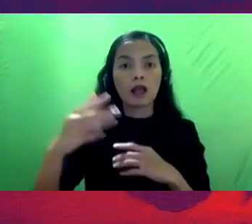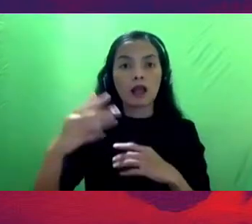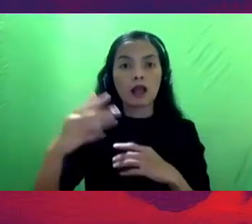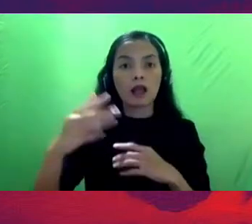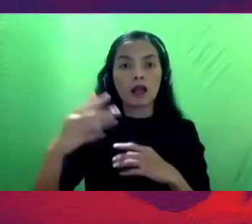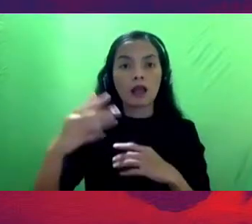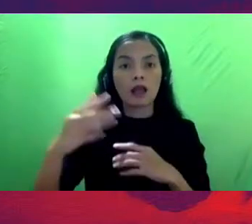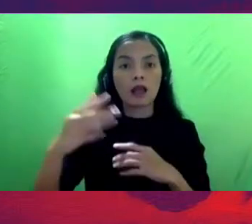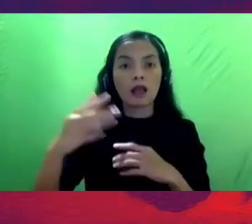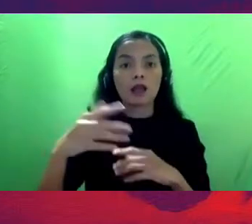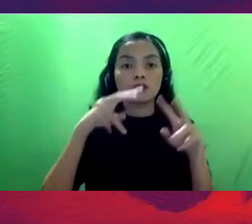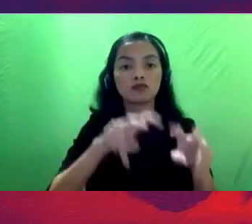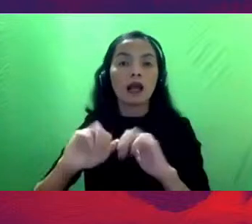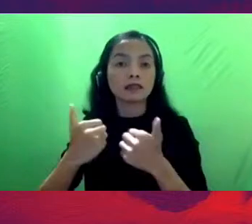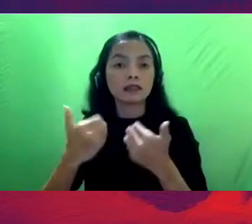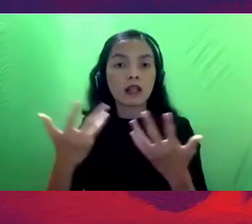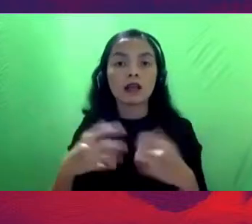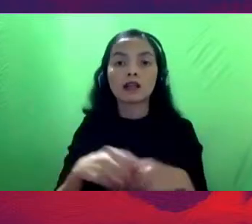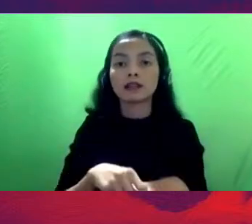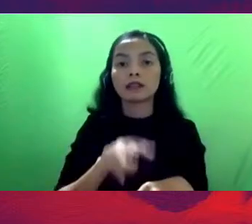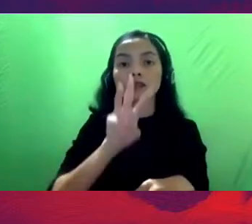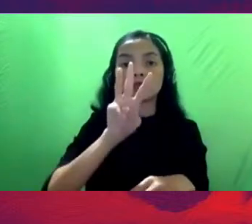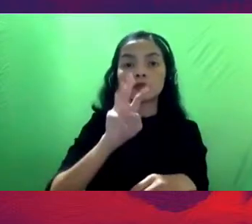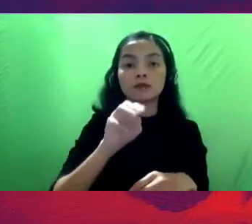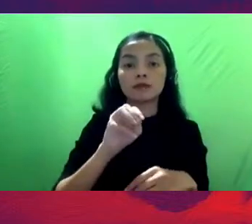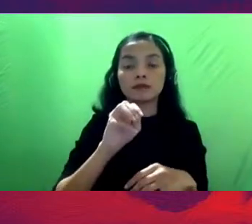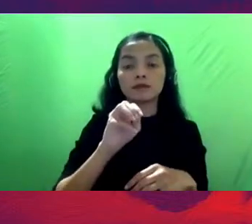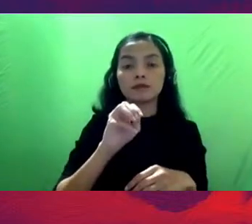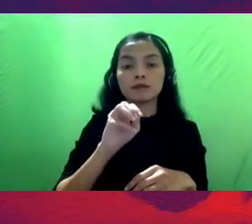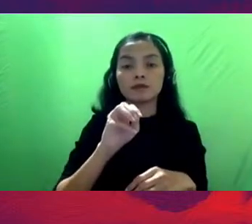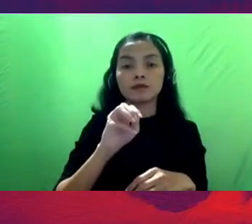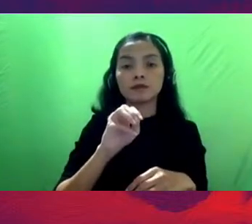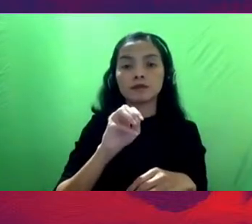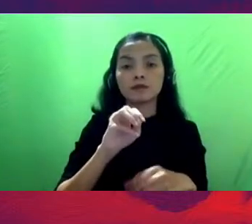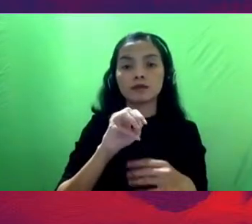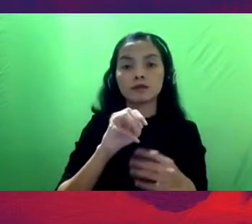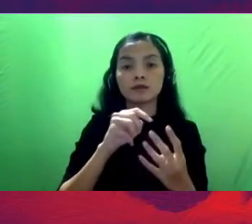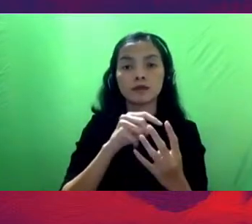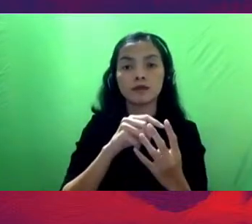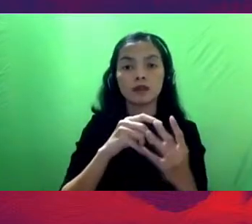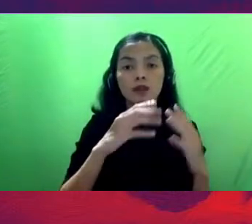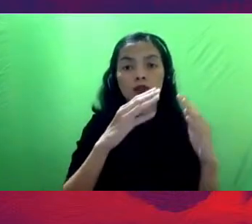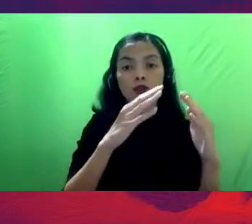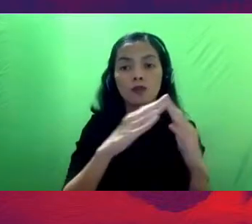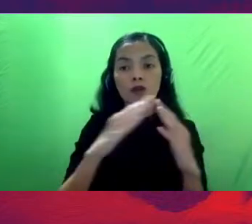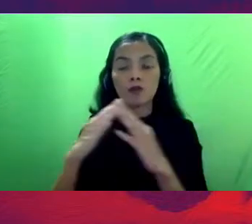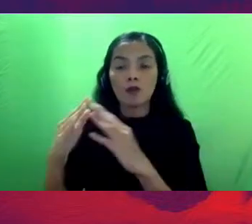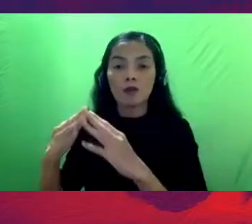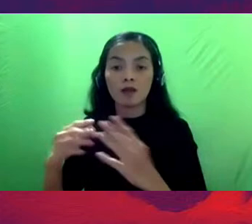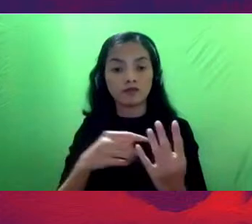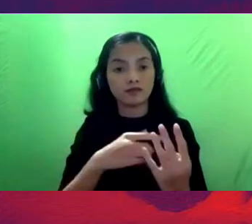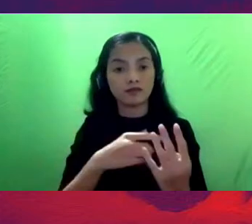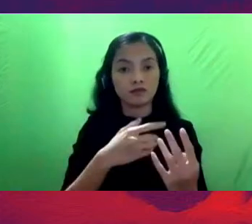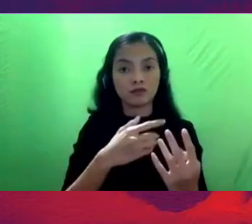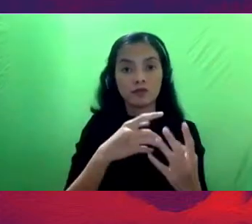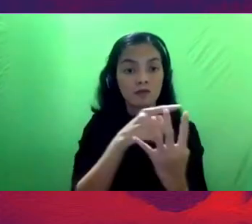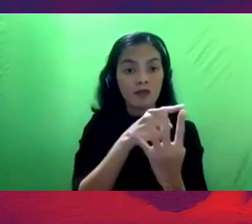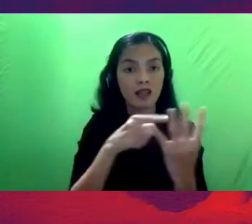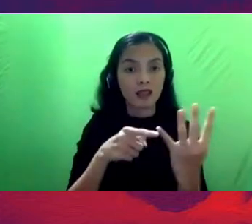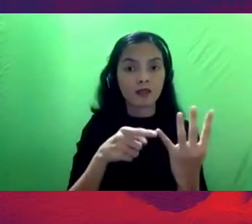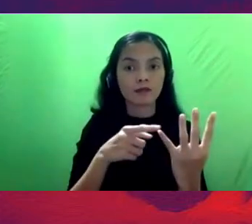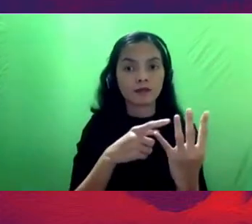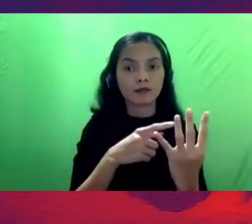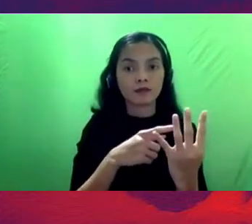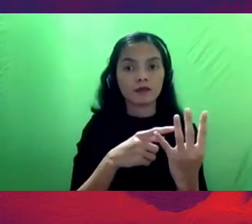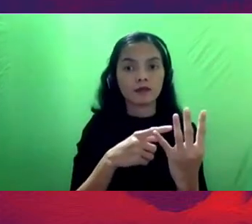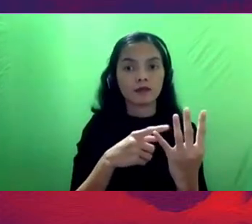3 from 4 households that we interviewed has experienced reduced income.